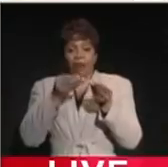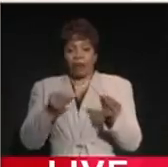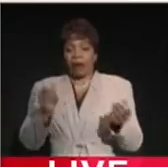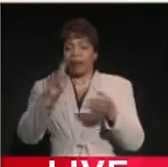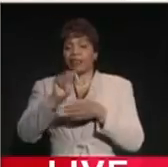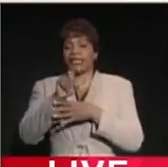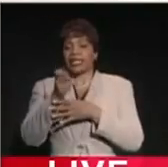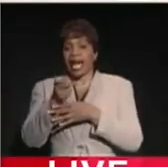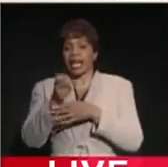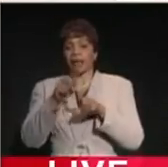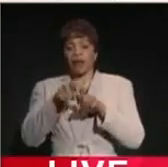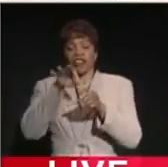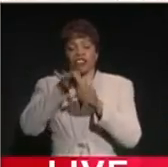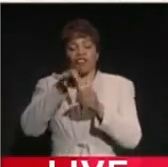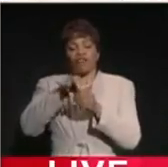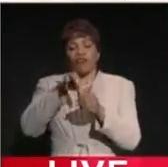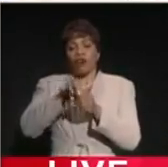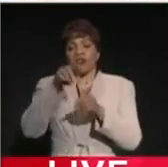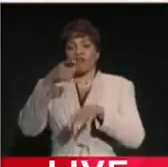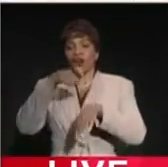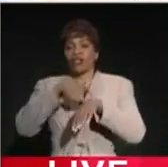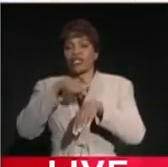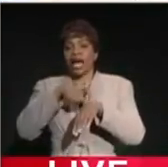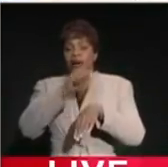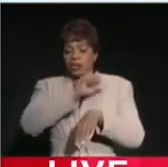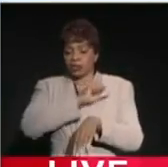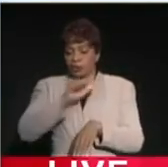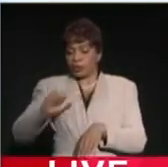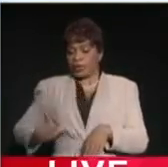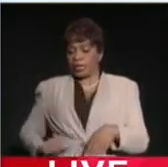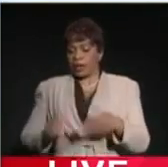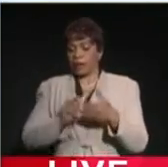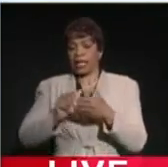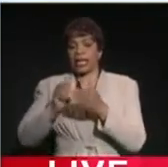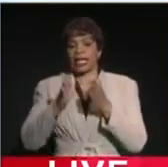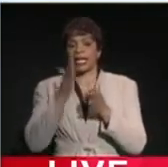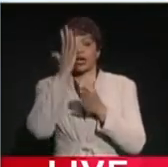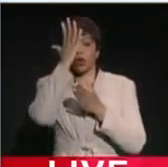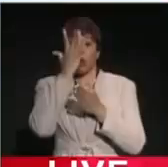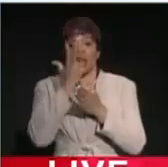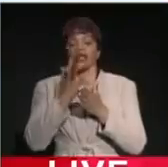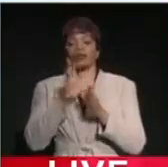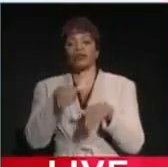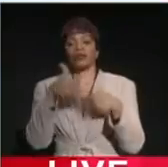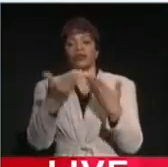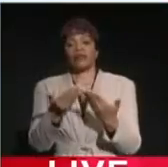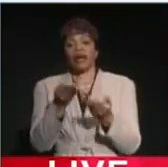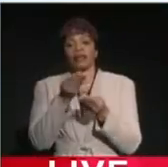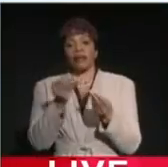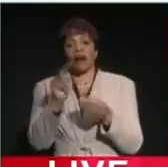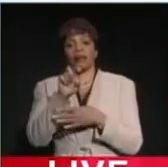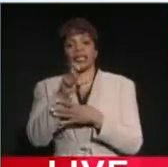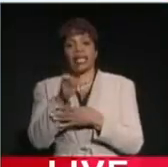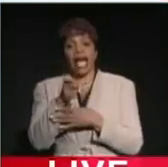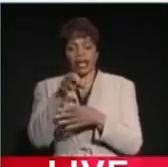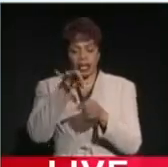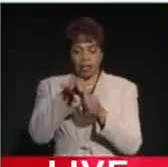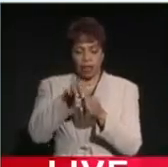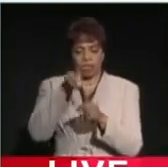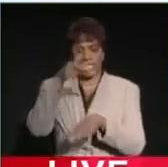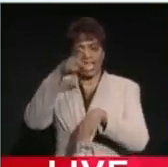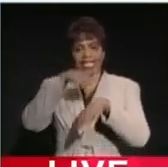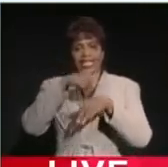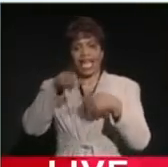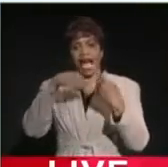taxes. She voted on it the first time when she was the assembly leader because she wanted to provide property tax relief, and she voted it on a second time when it ran